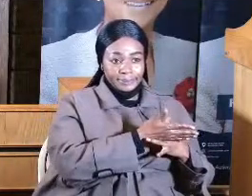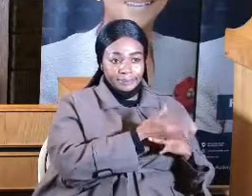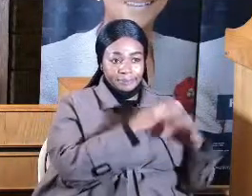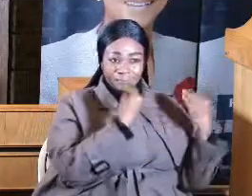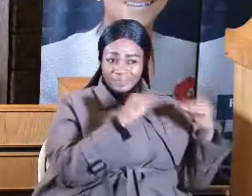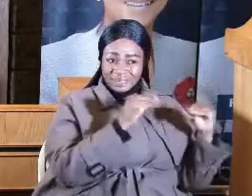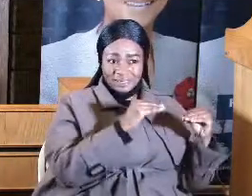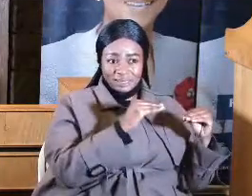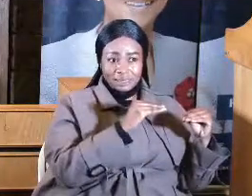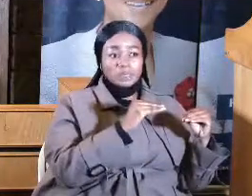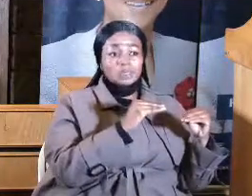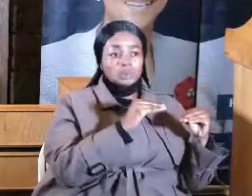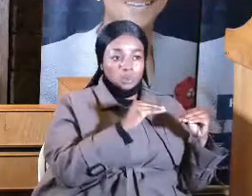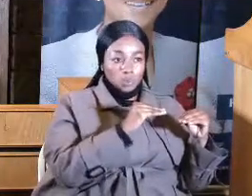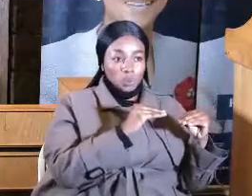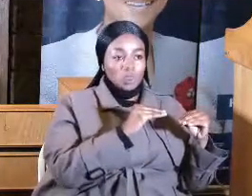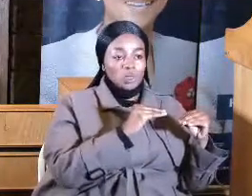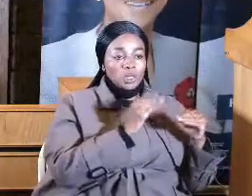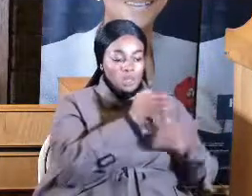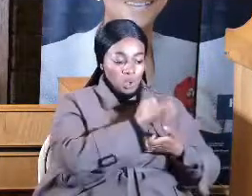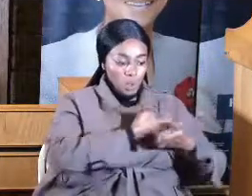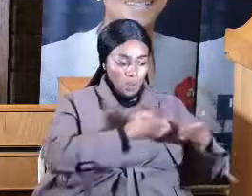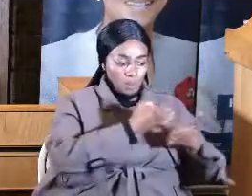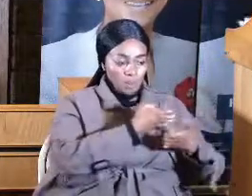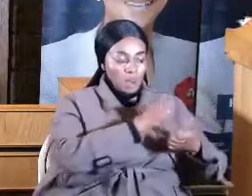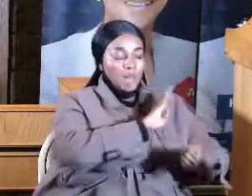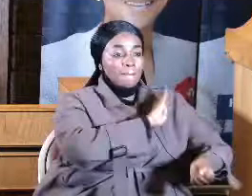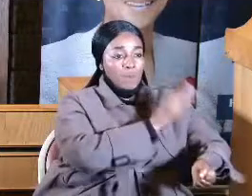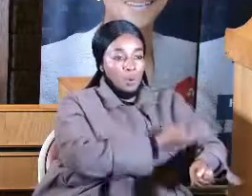more economically empowered.